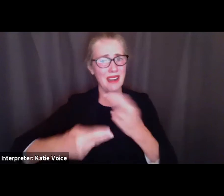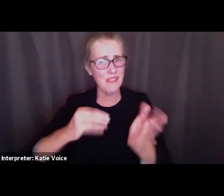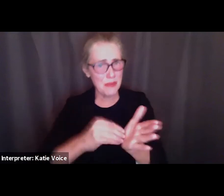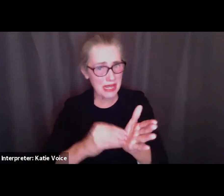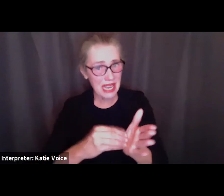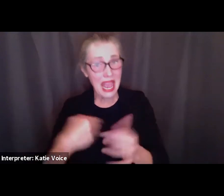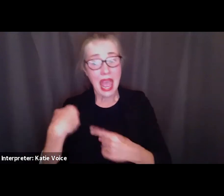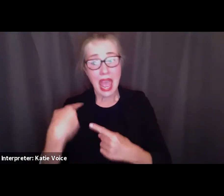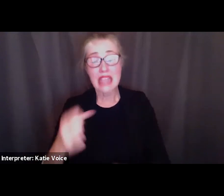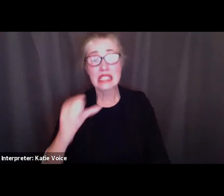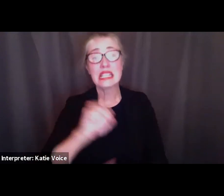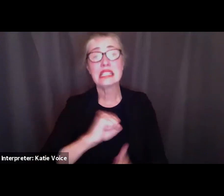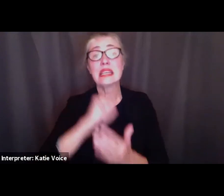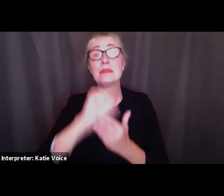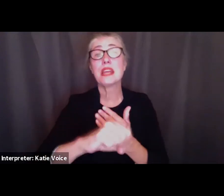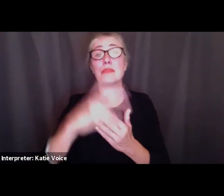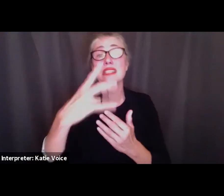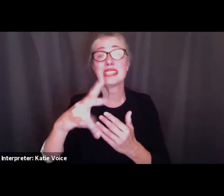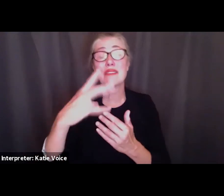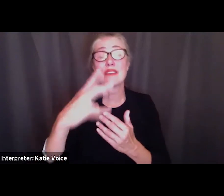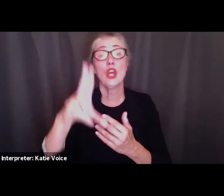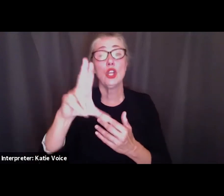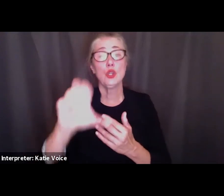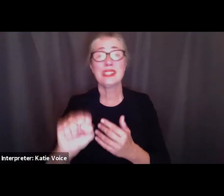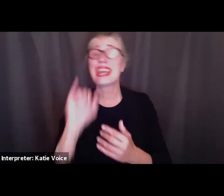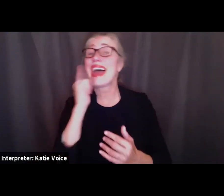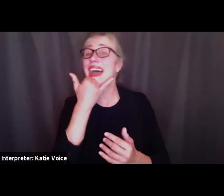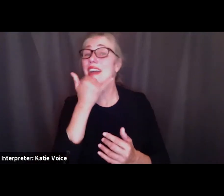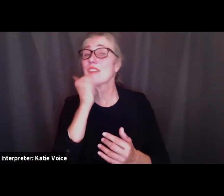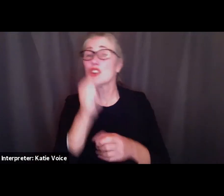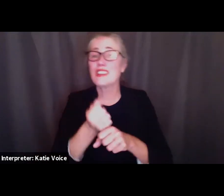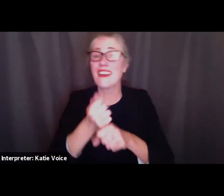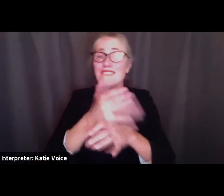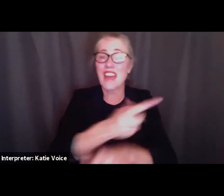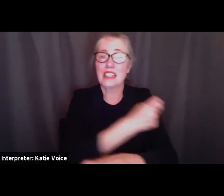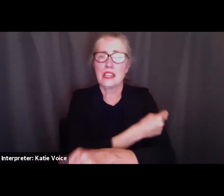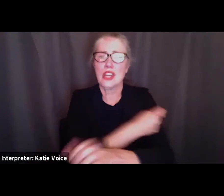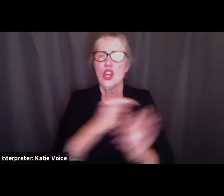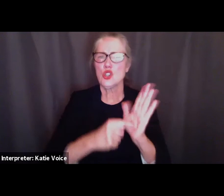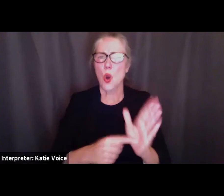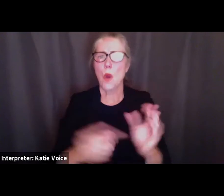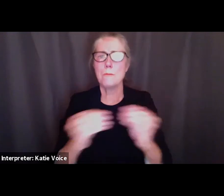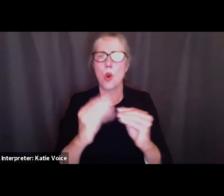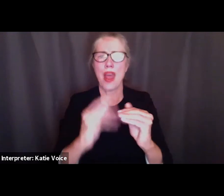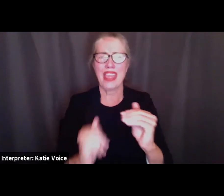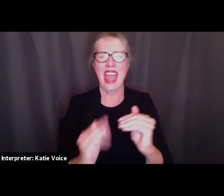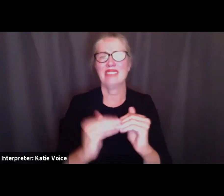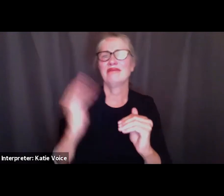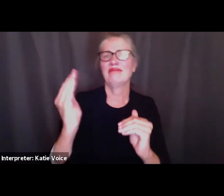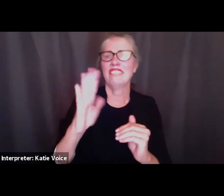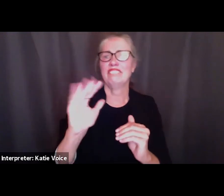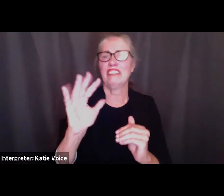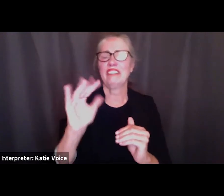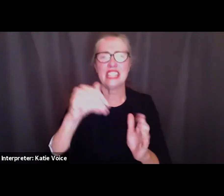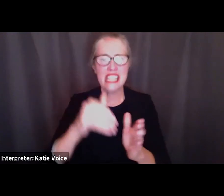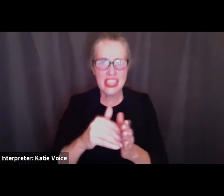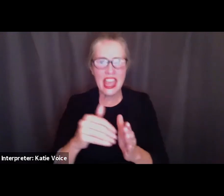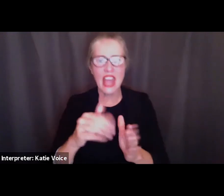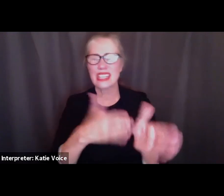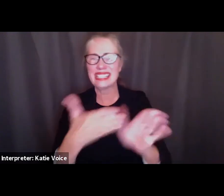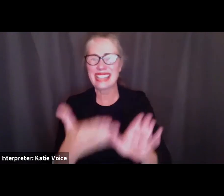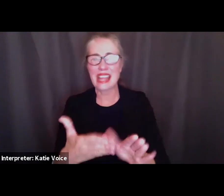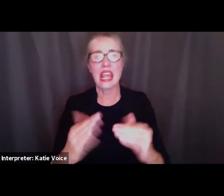the US's vaccine adverse event reporting system shows over 15,000 deaths and over 860,000